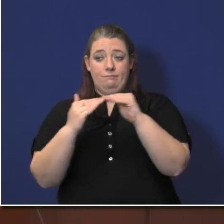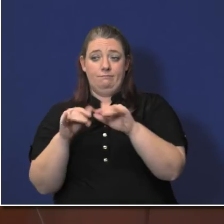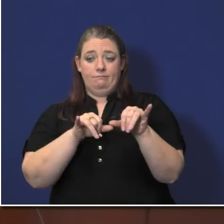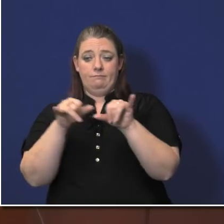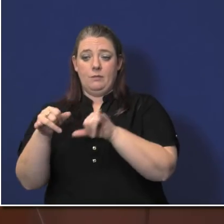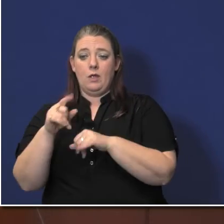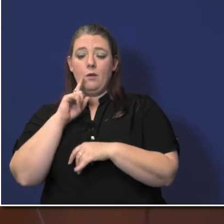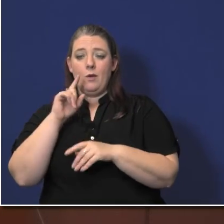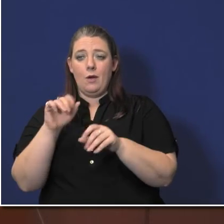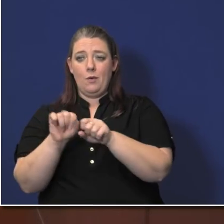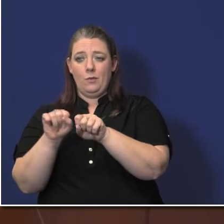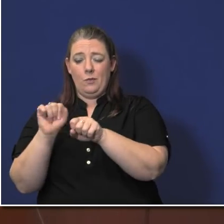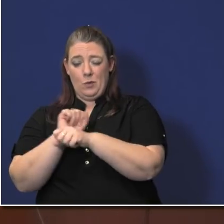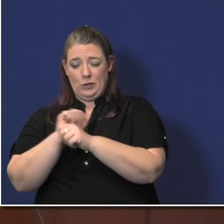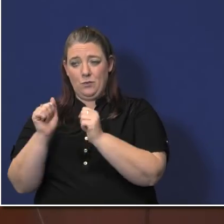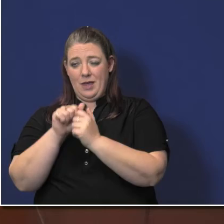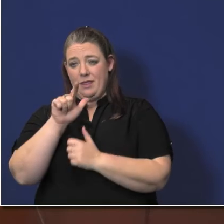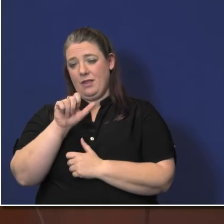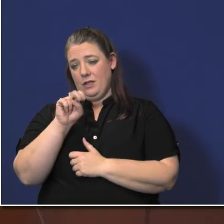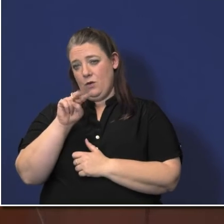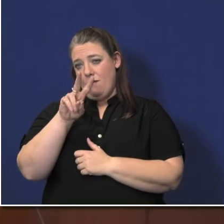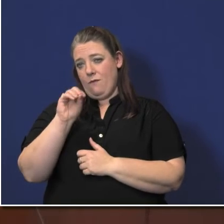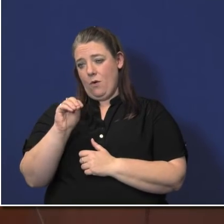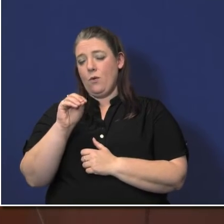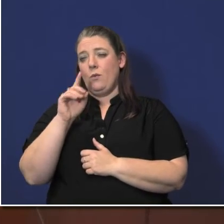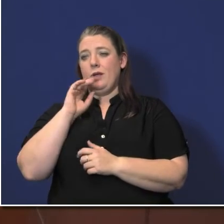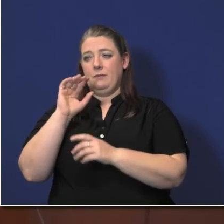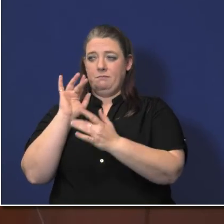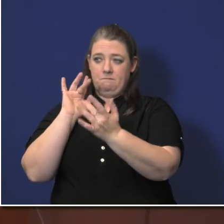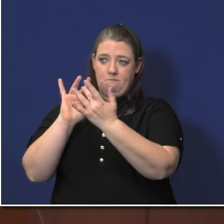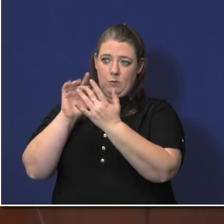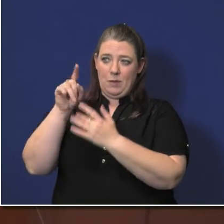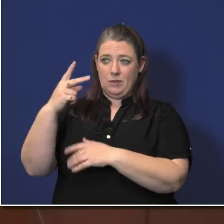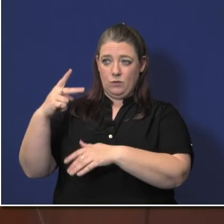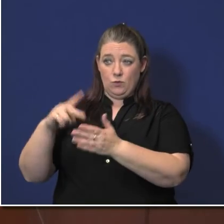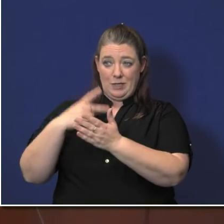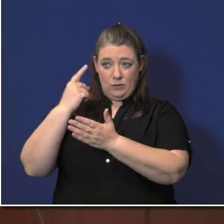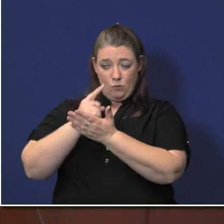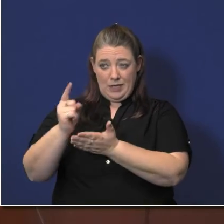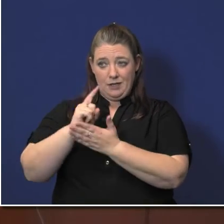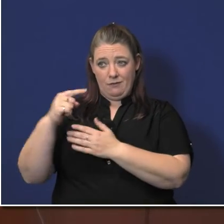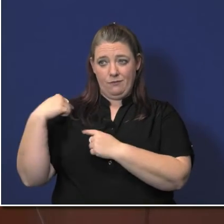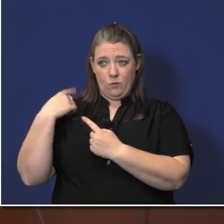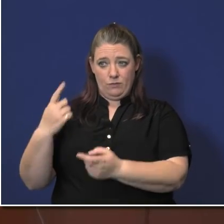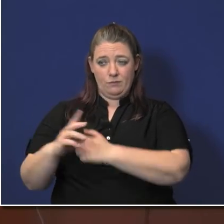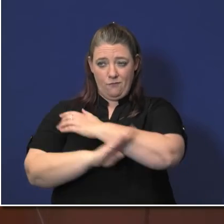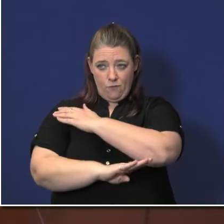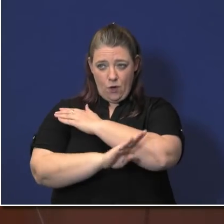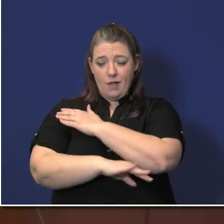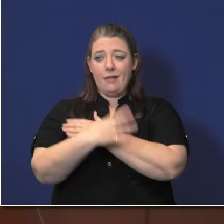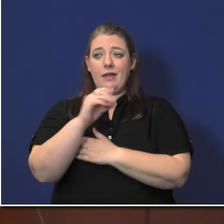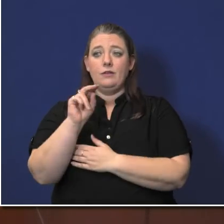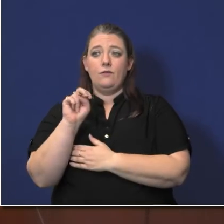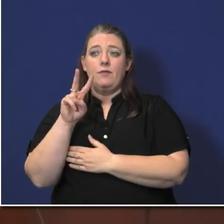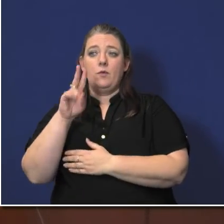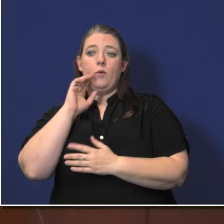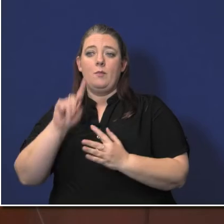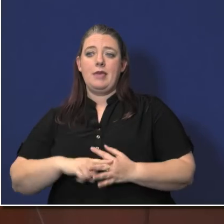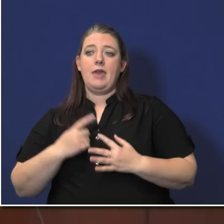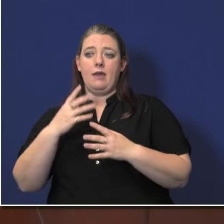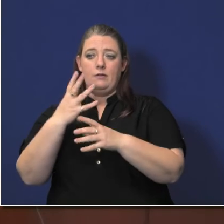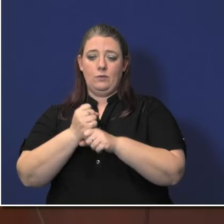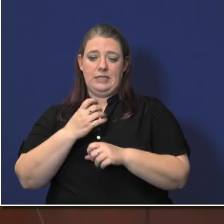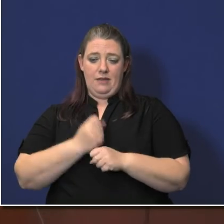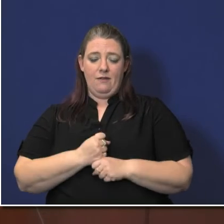with Lenovo, and we've been in touch with them twice a week throughout the fall, and in November we began receiving